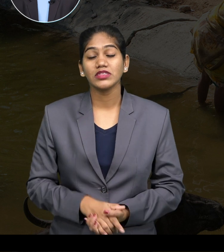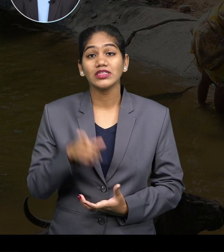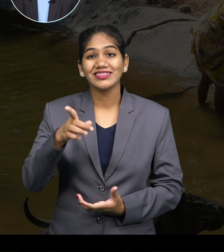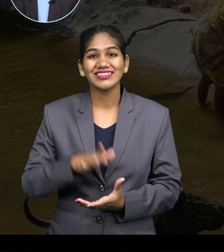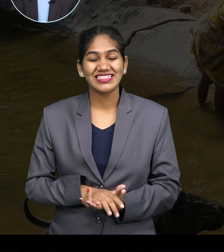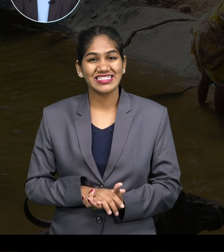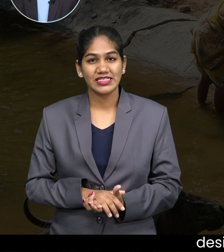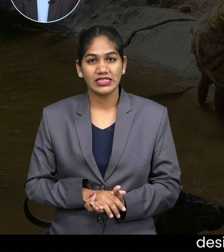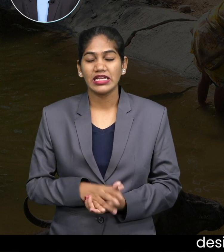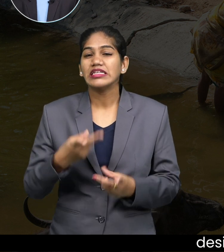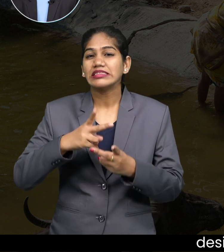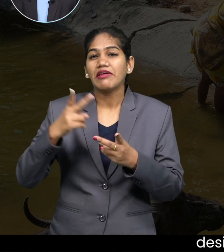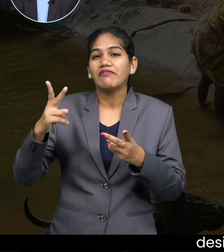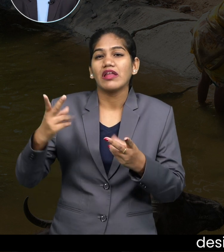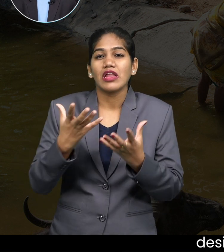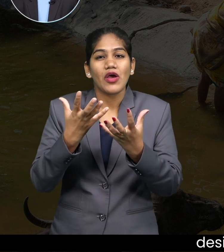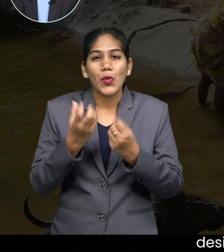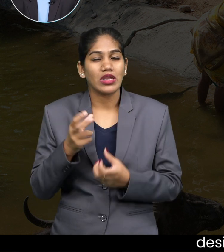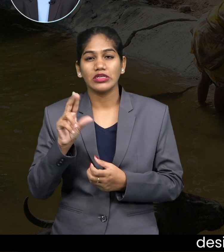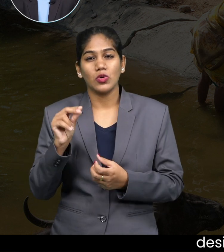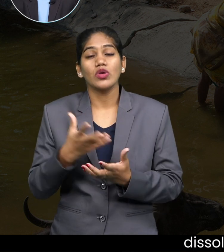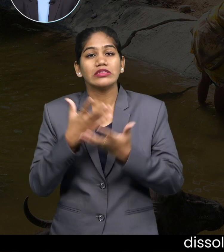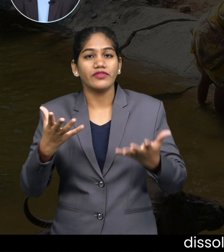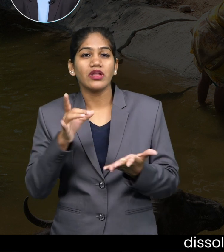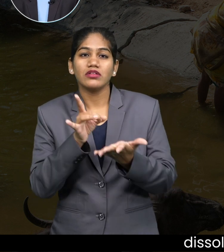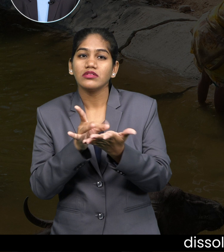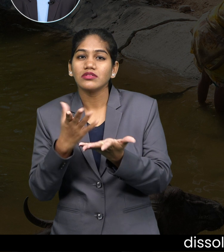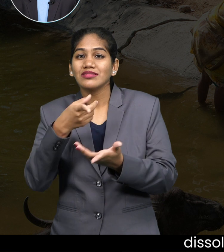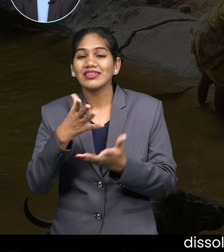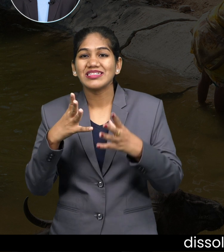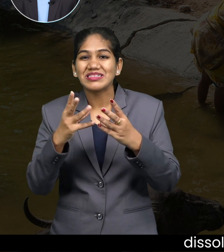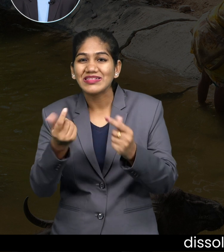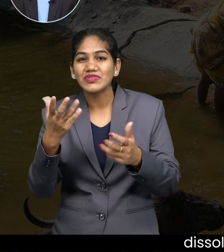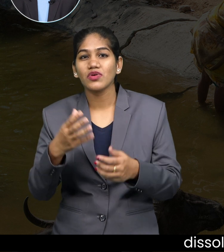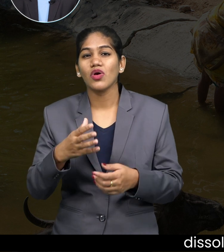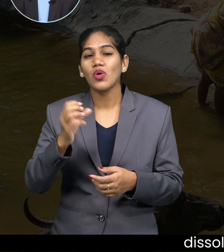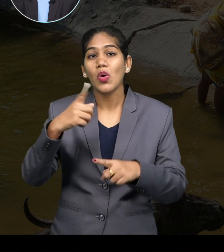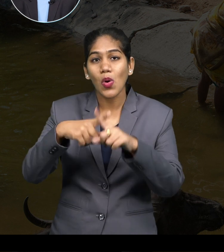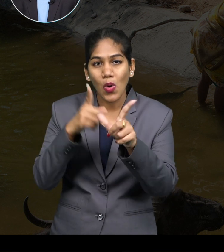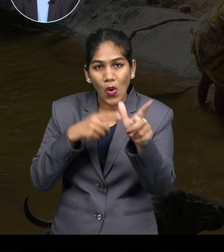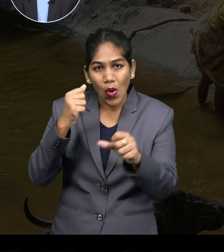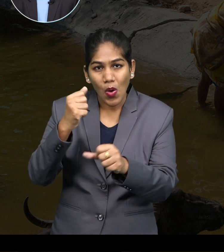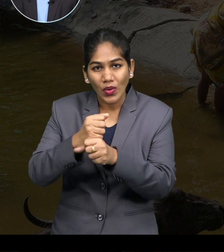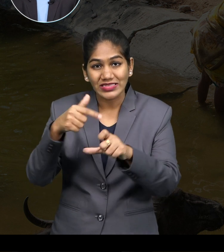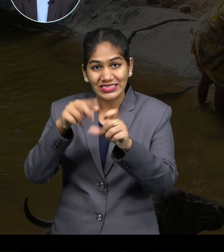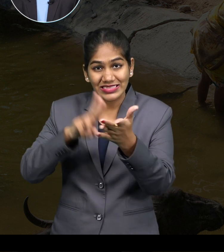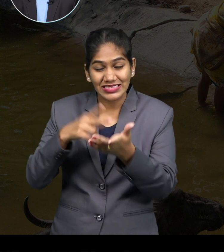The removal of desirable substances like dissolved oxygen from water